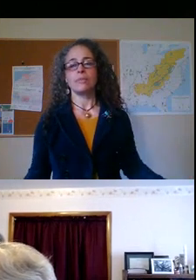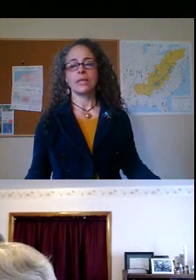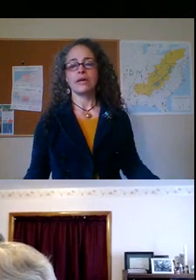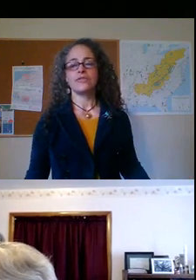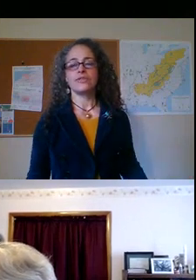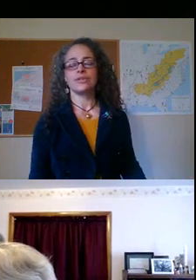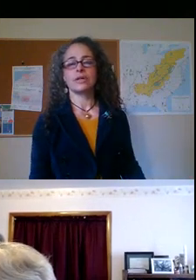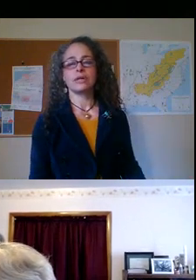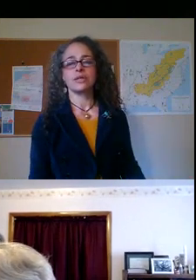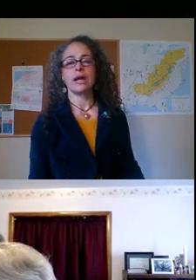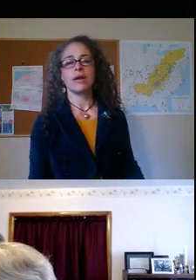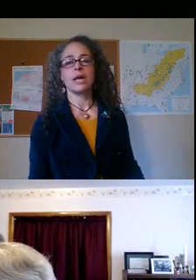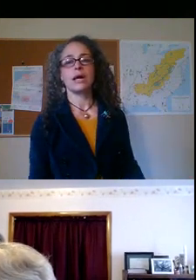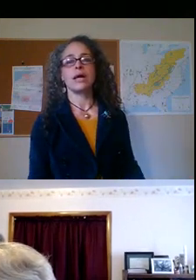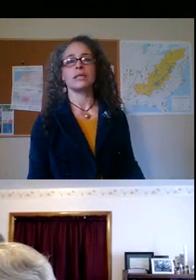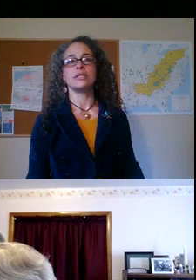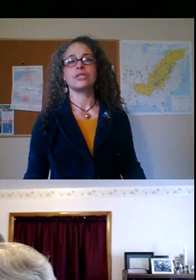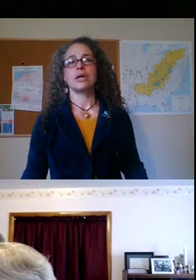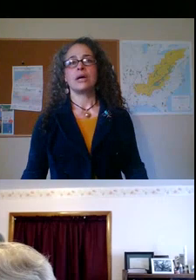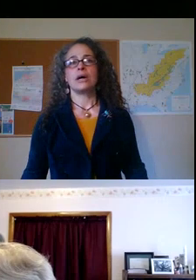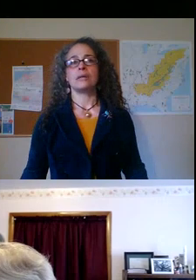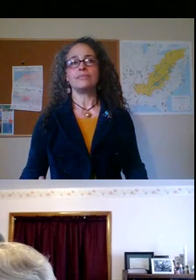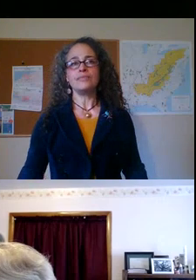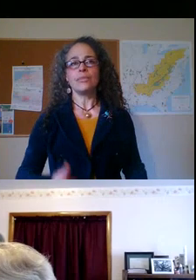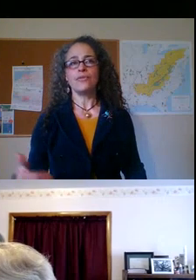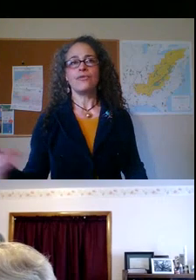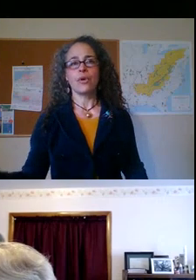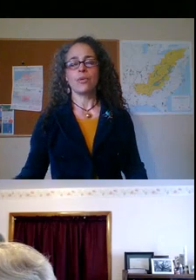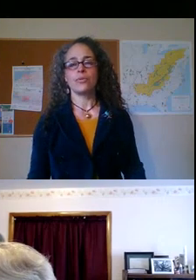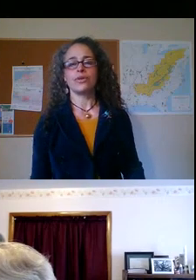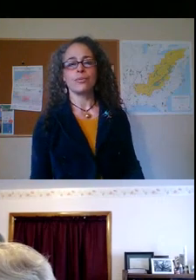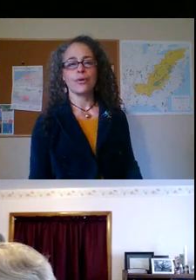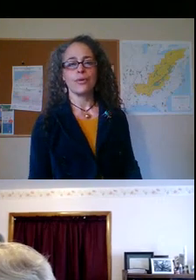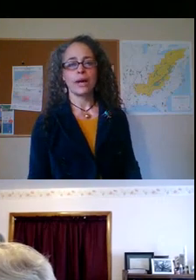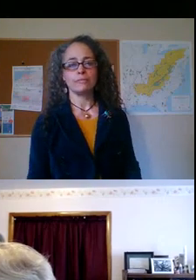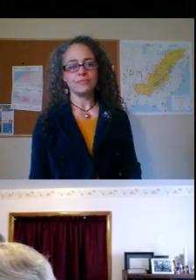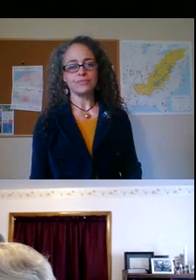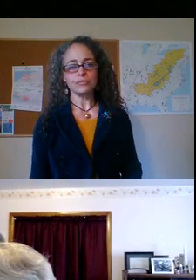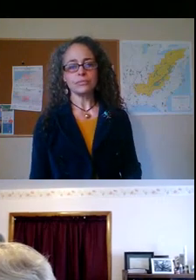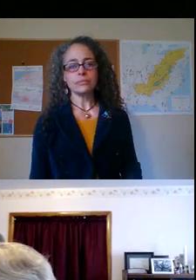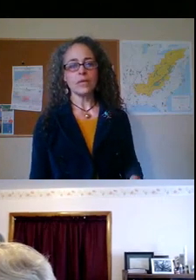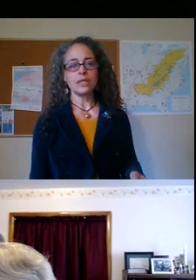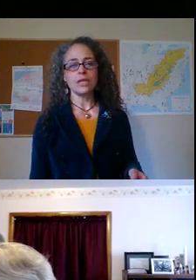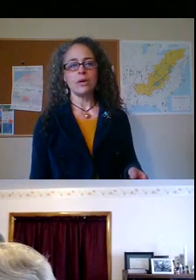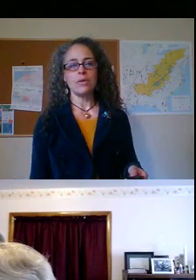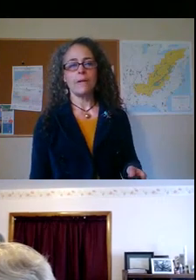help uplift the area and move forward with your program?